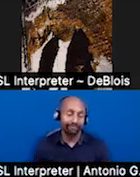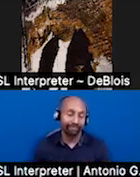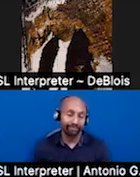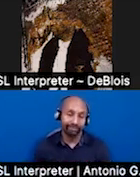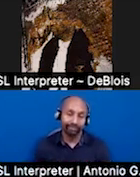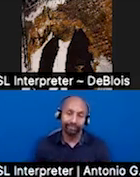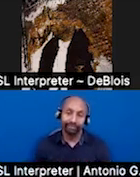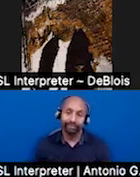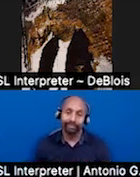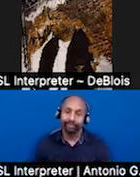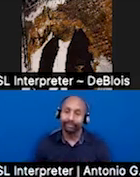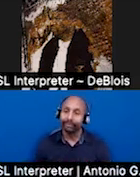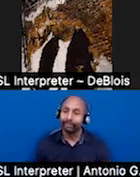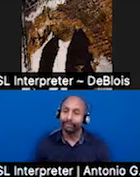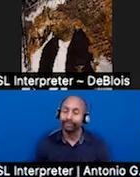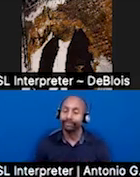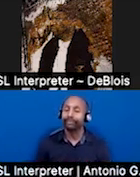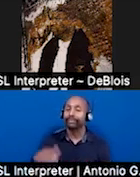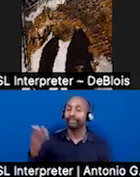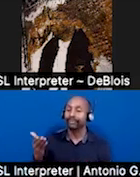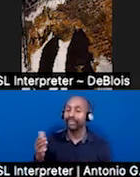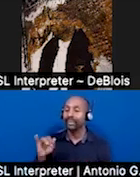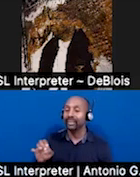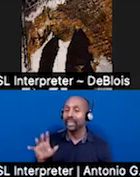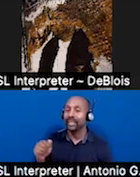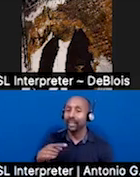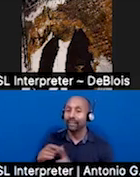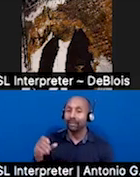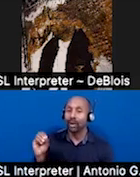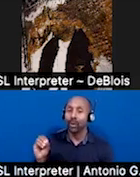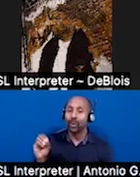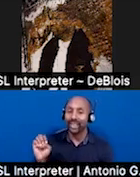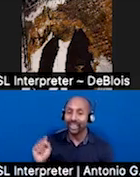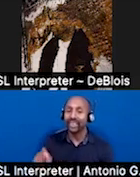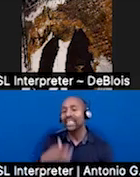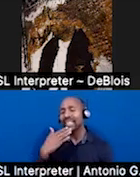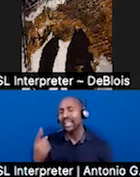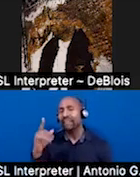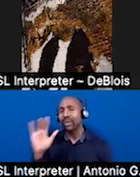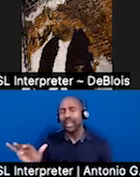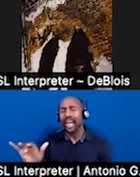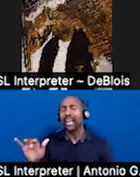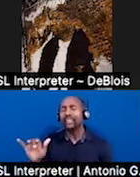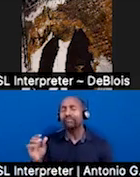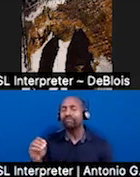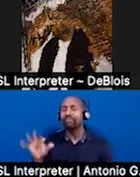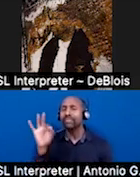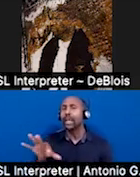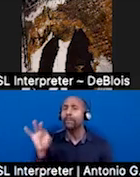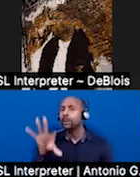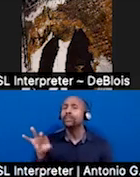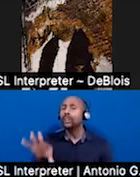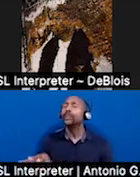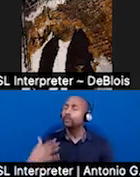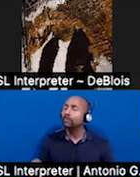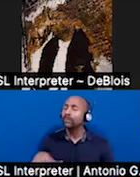This is Jessica from OET. Thank you all so much for those insights. I think it really underscores how important it